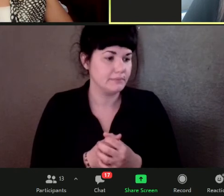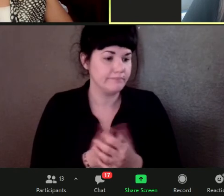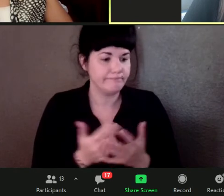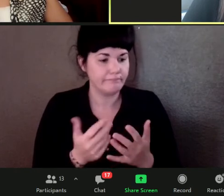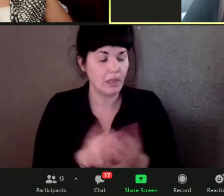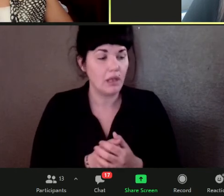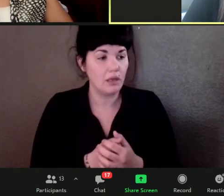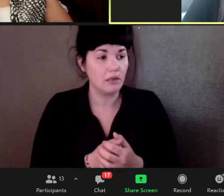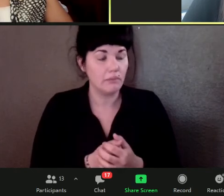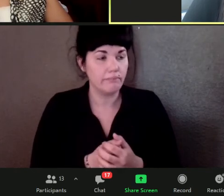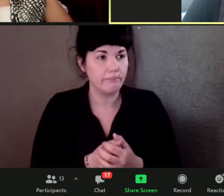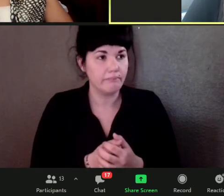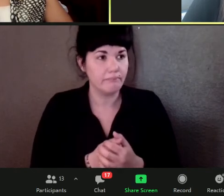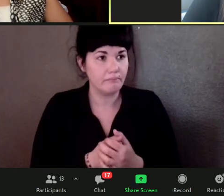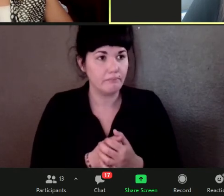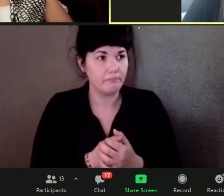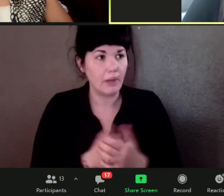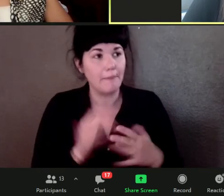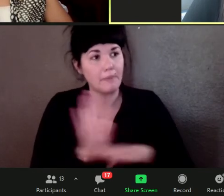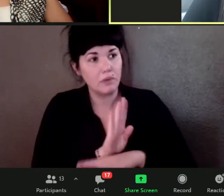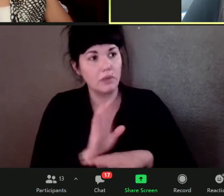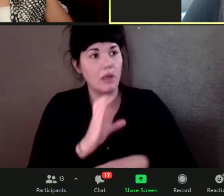they don't have to.